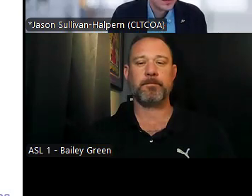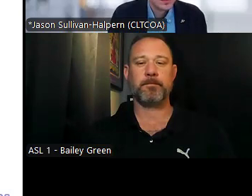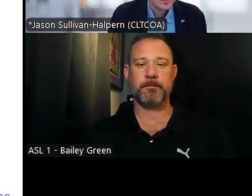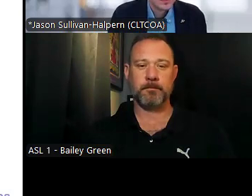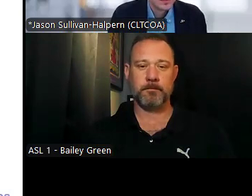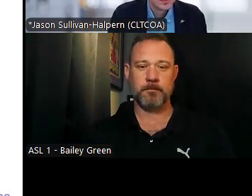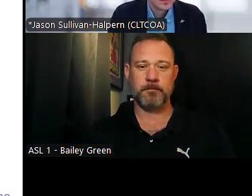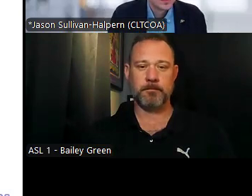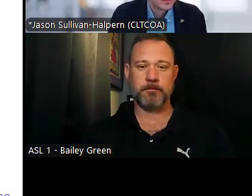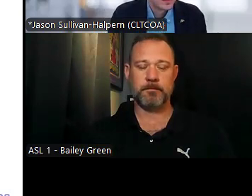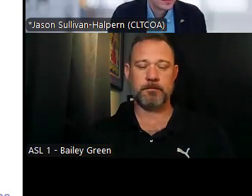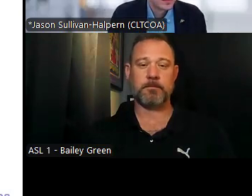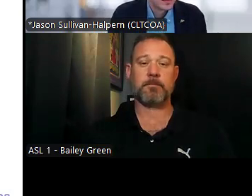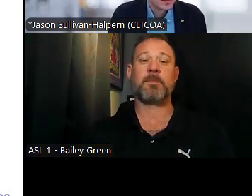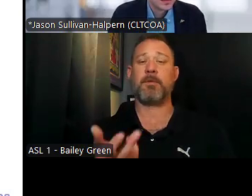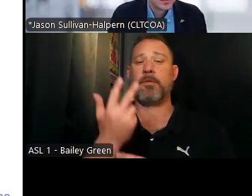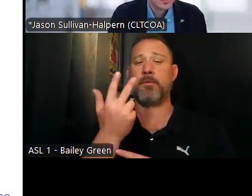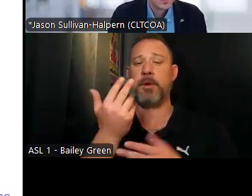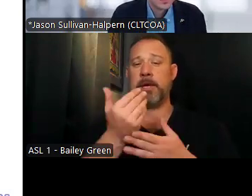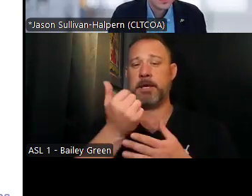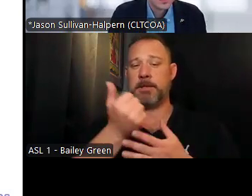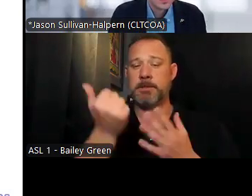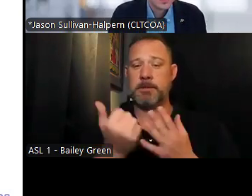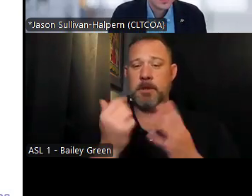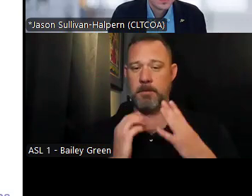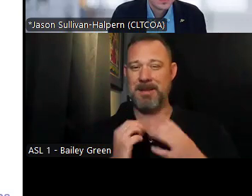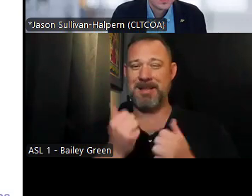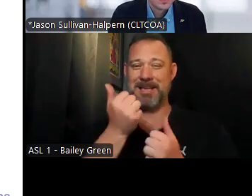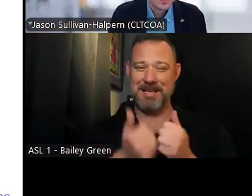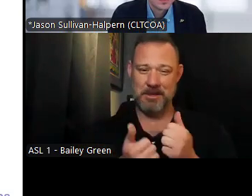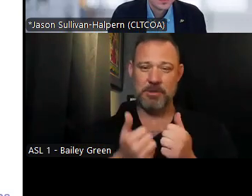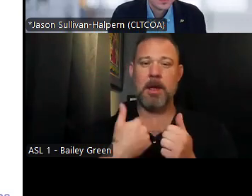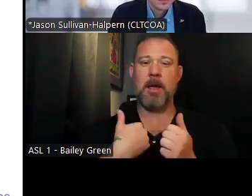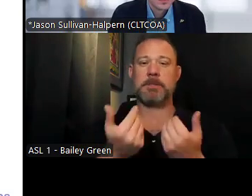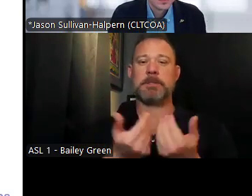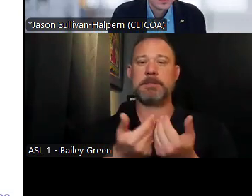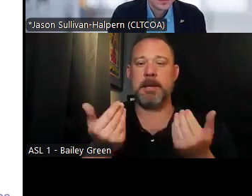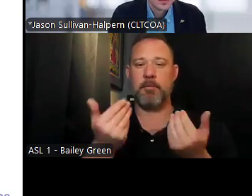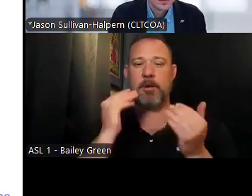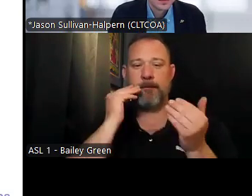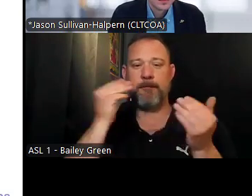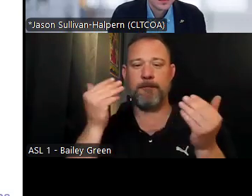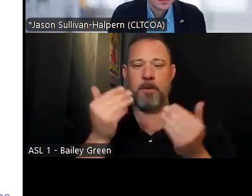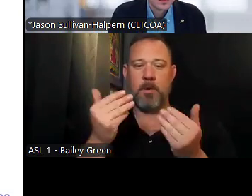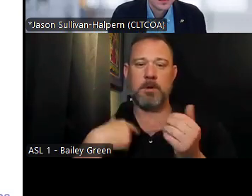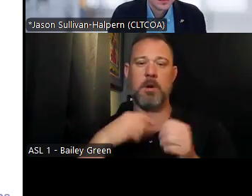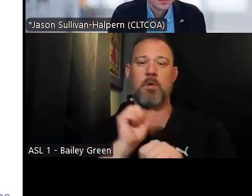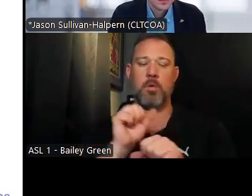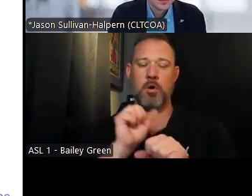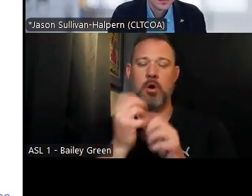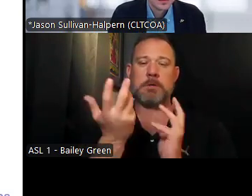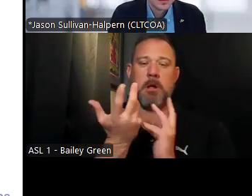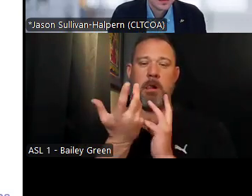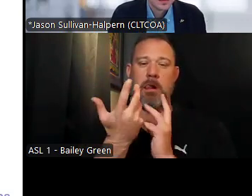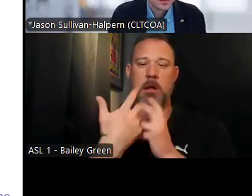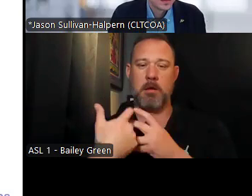In the 3 subcommittees, although each subcommittee has a separate focus, for right now, our work is aligned with the